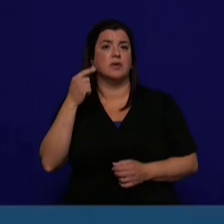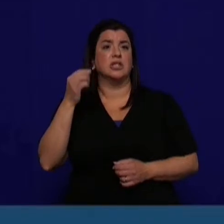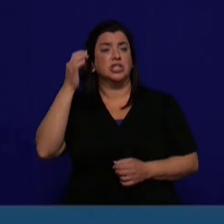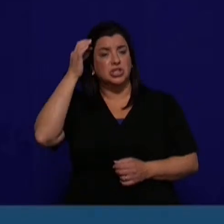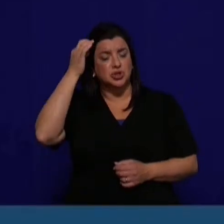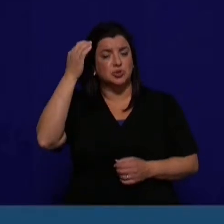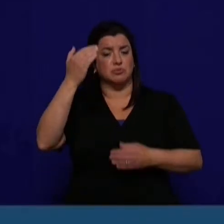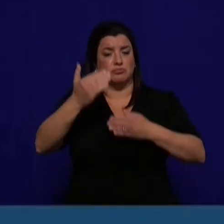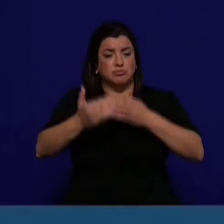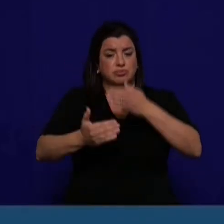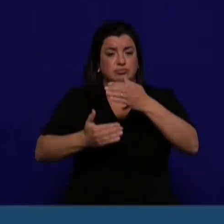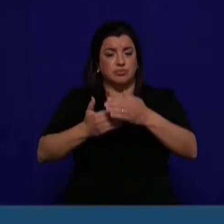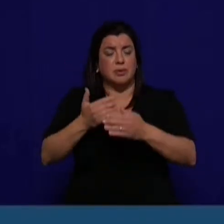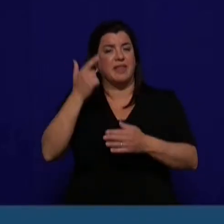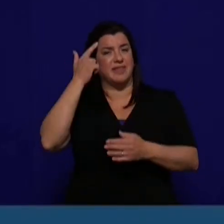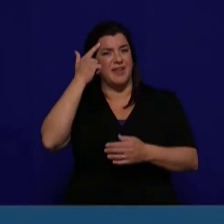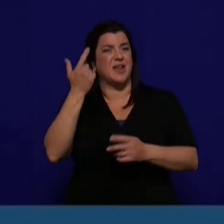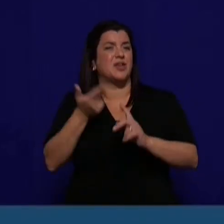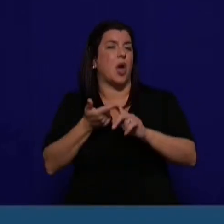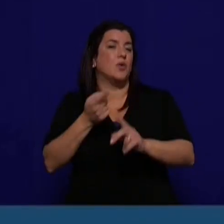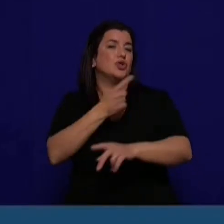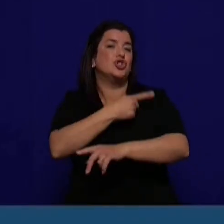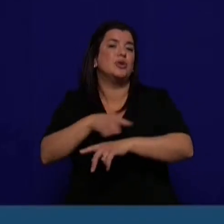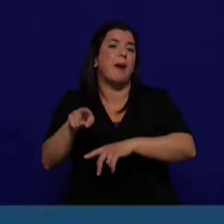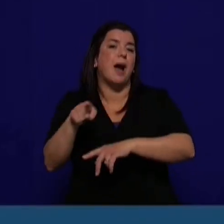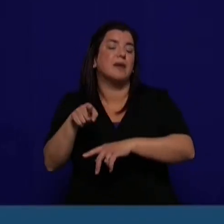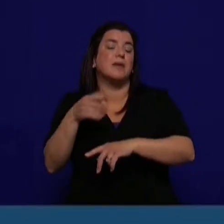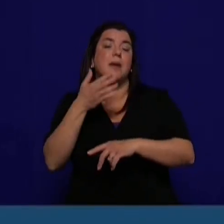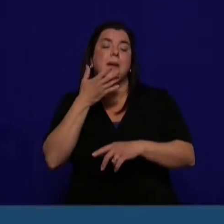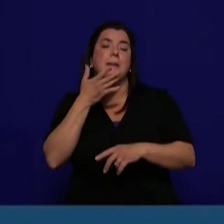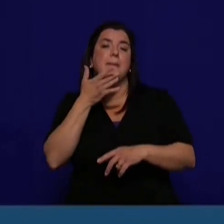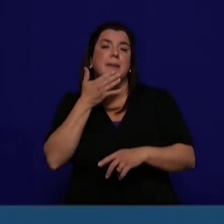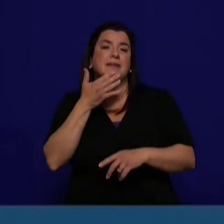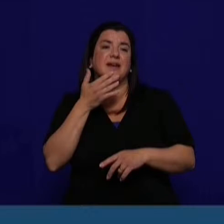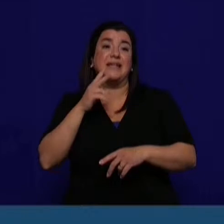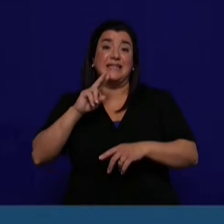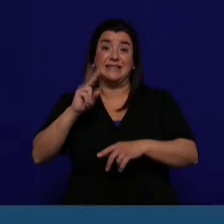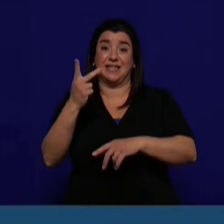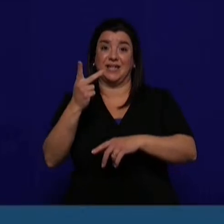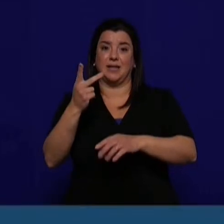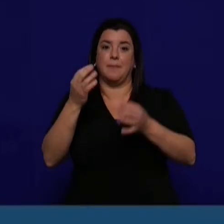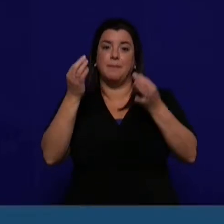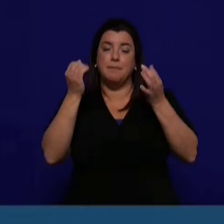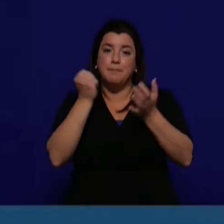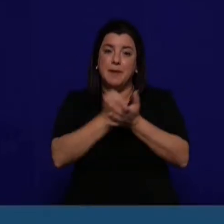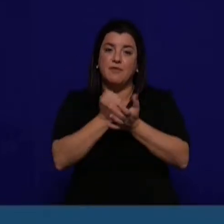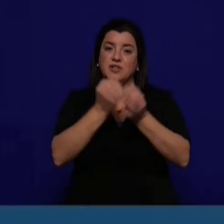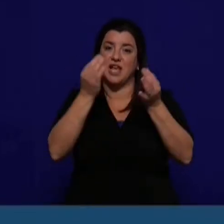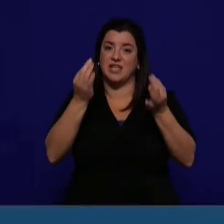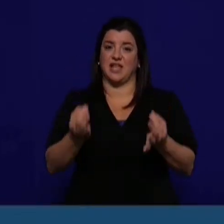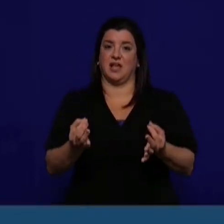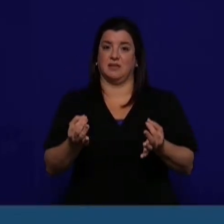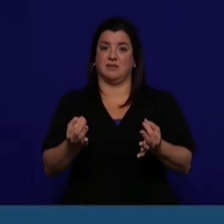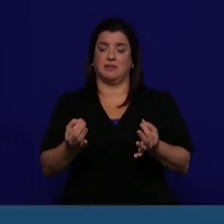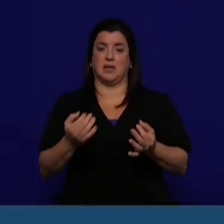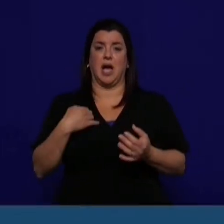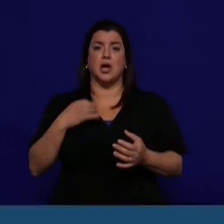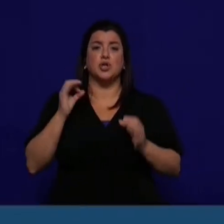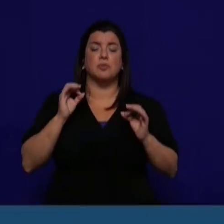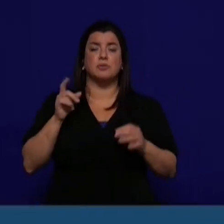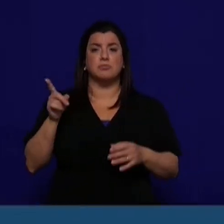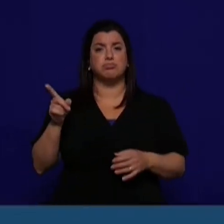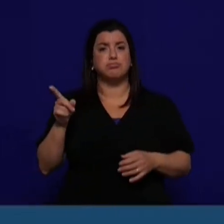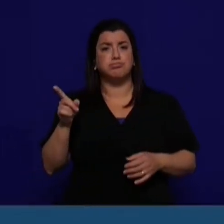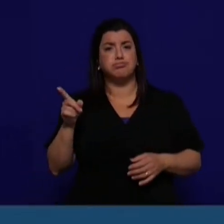meta jew ġimgħat wara li tieħu il-vaċċin kif se taffettwa t-tieni doża kif dawn ma ħadux il-vaċċin fil-jum li suppost li